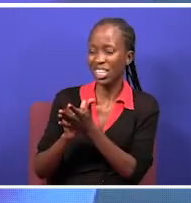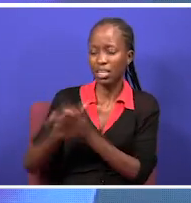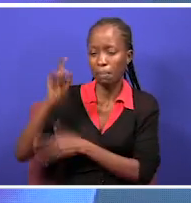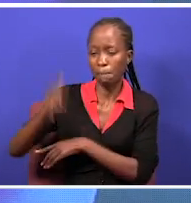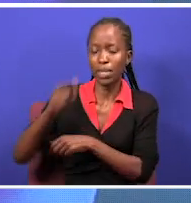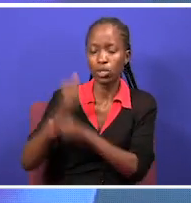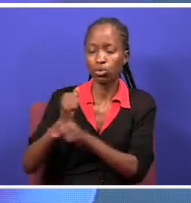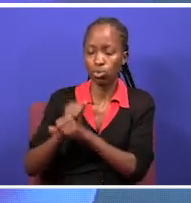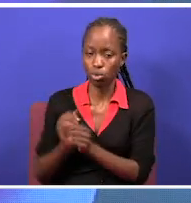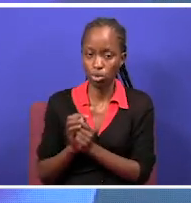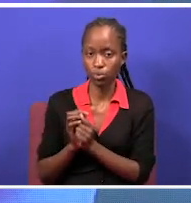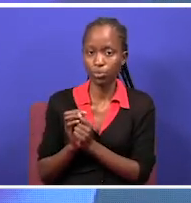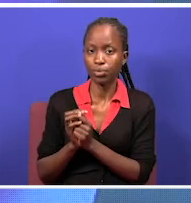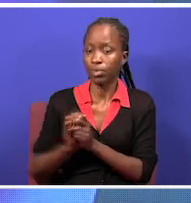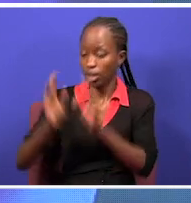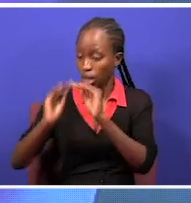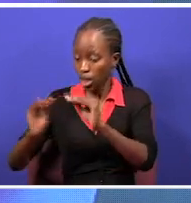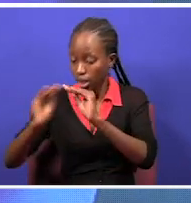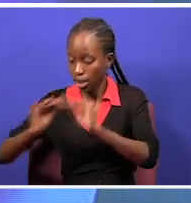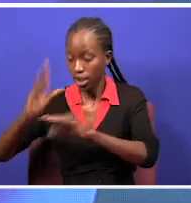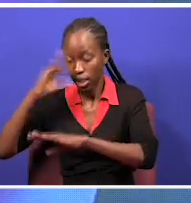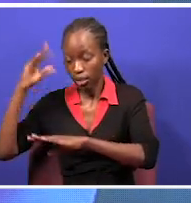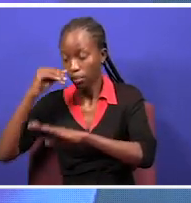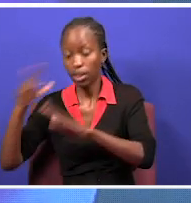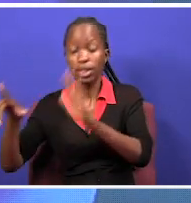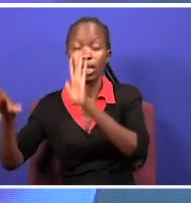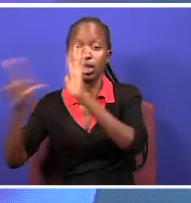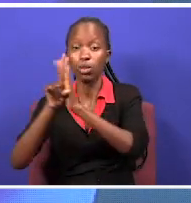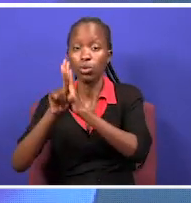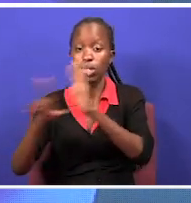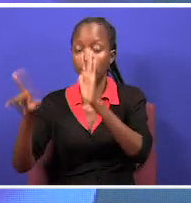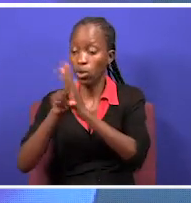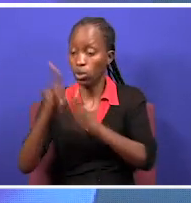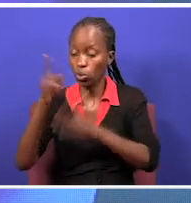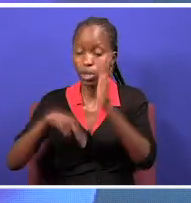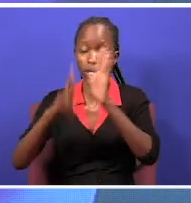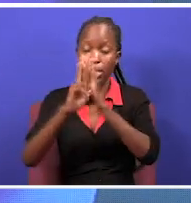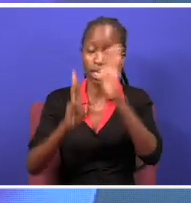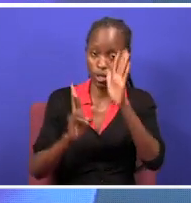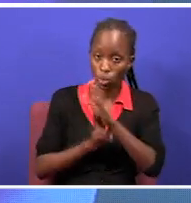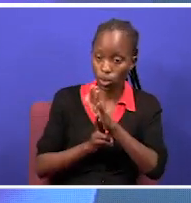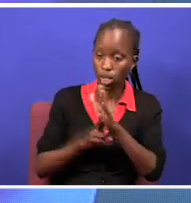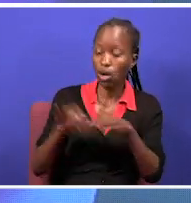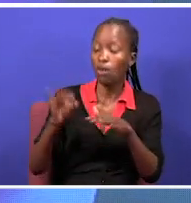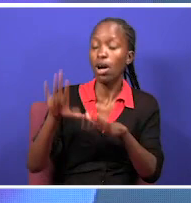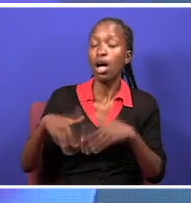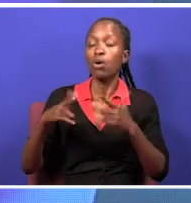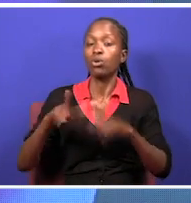to the word of God. Teach them the laws. The laws are the rules and regulations of how to